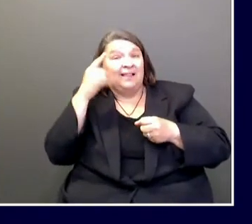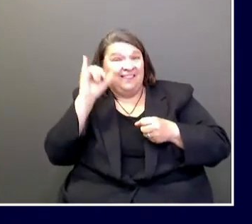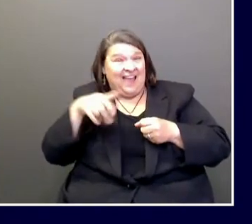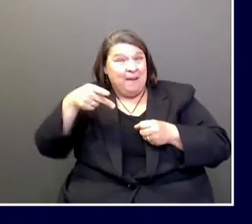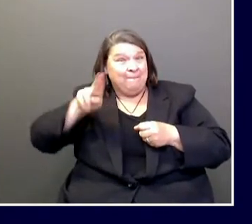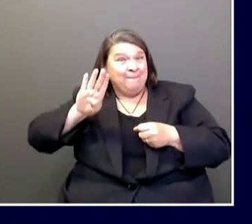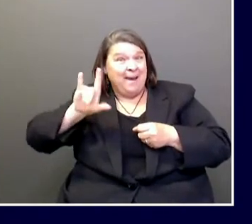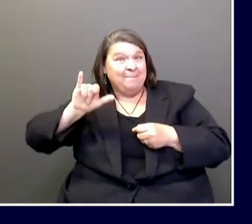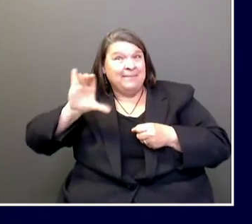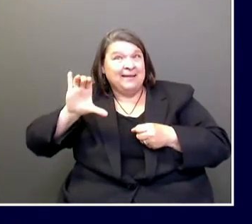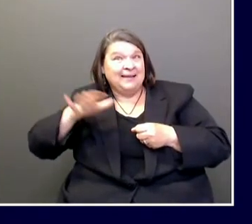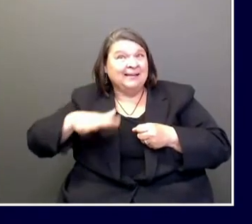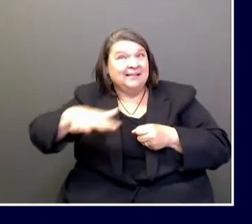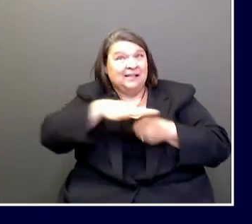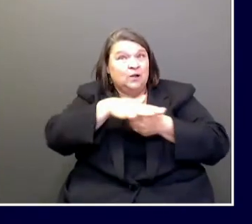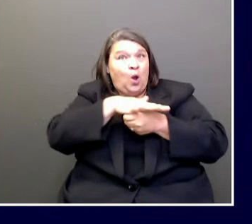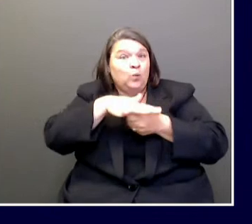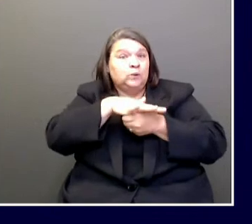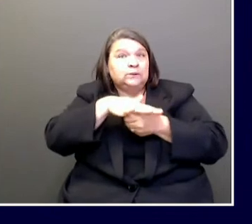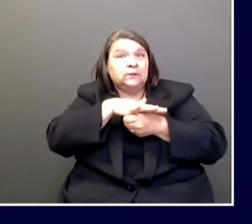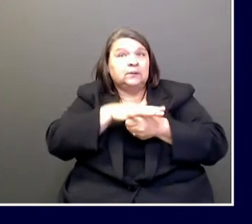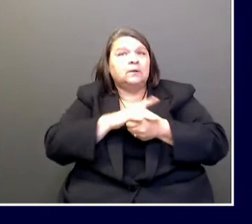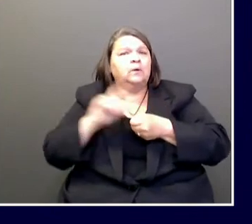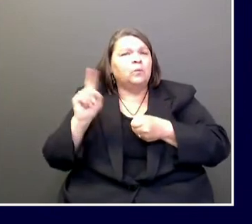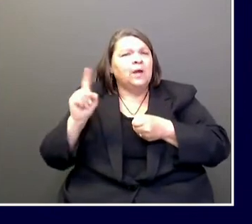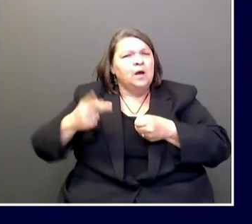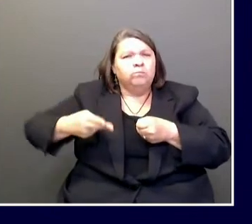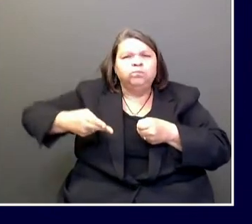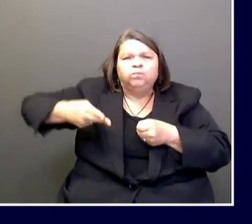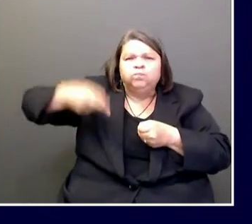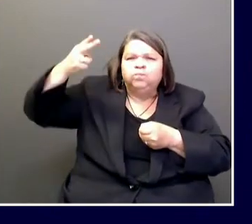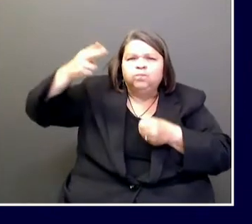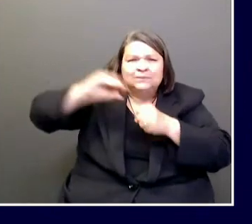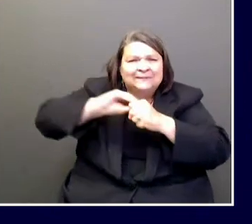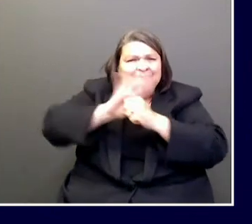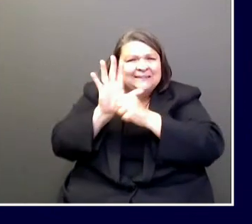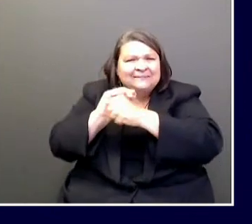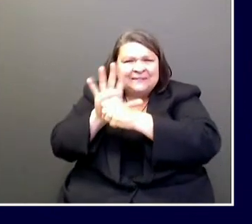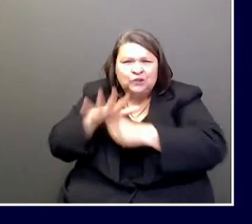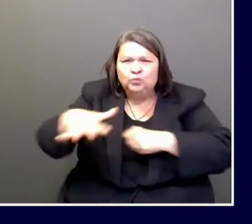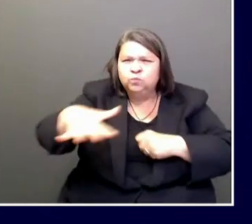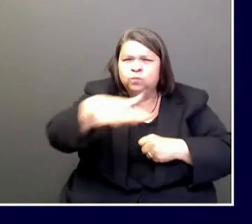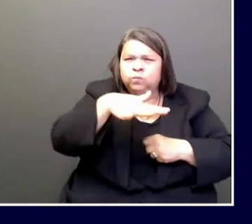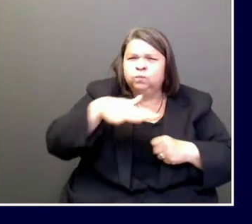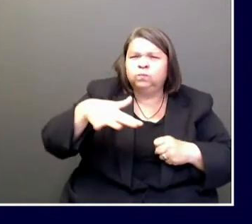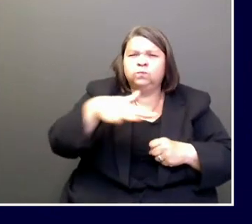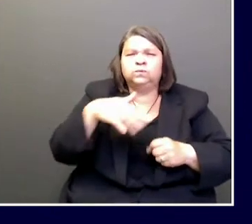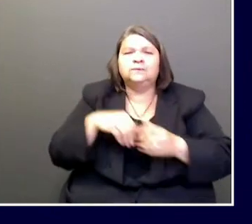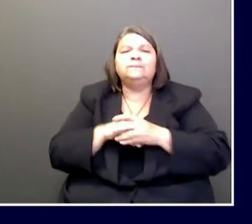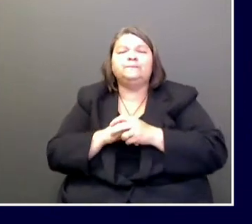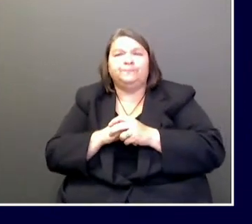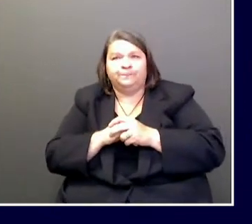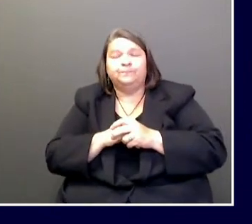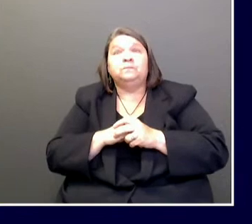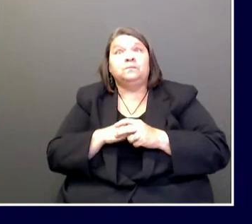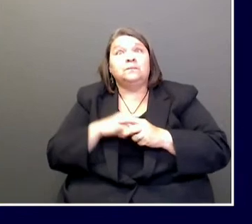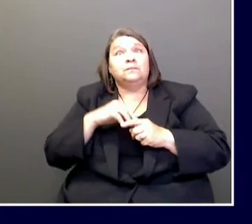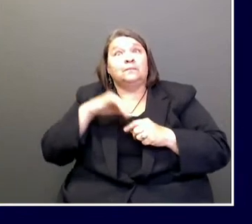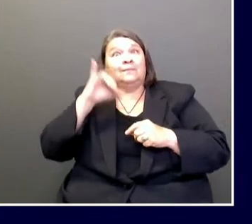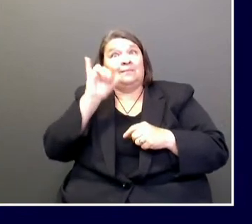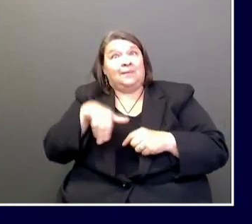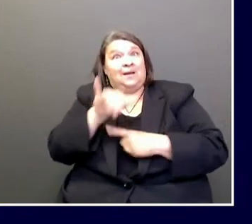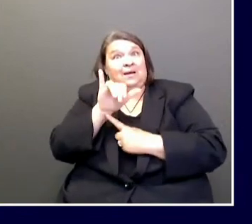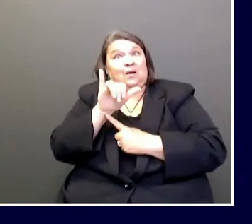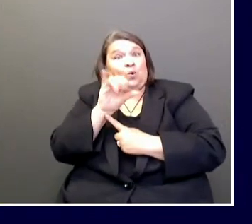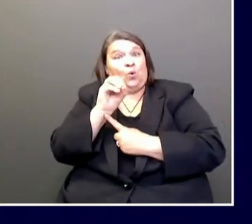their vaccination status. Right now, that would apply to vaccinated individuals in York and Piscataquis